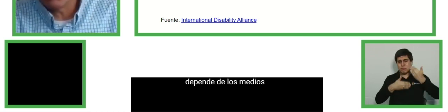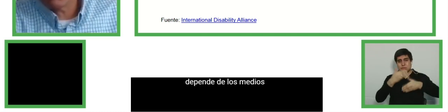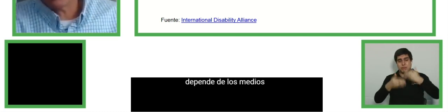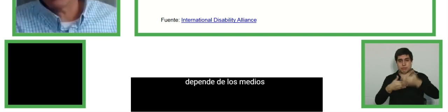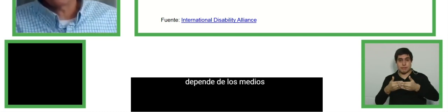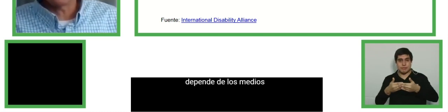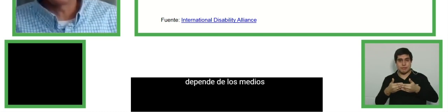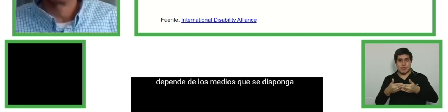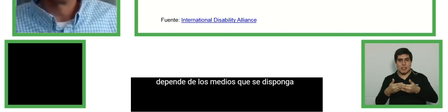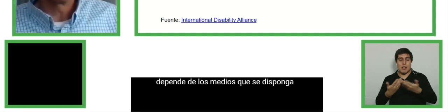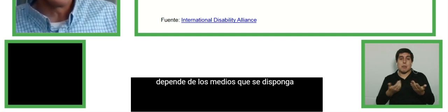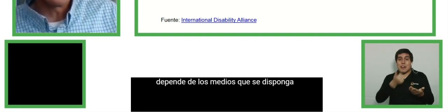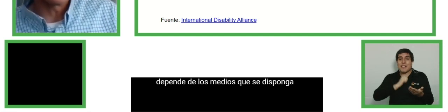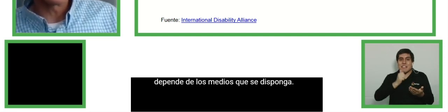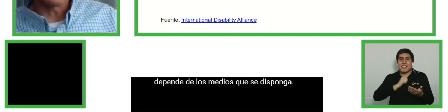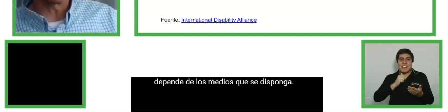right?